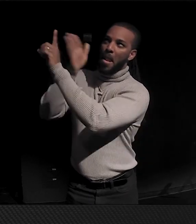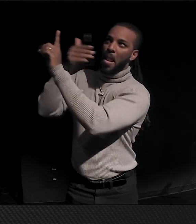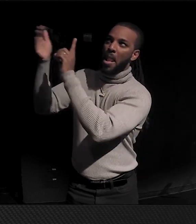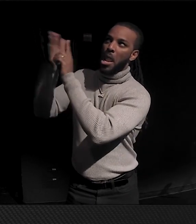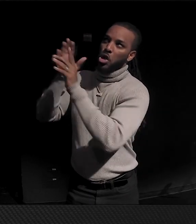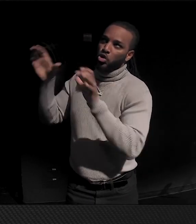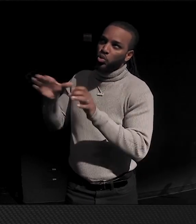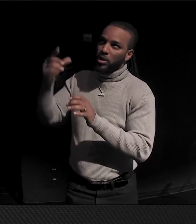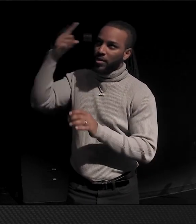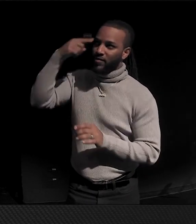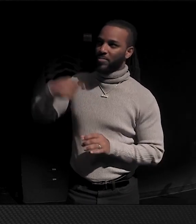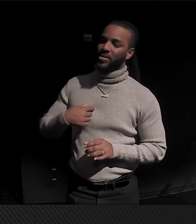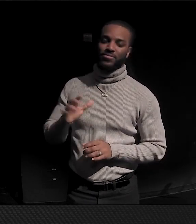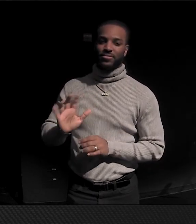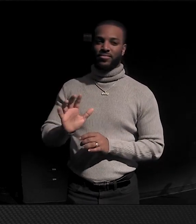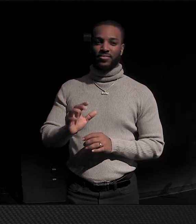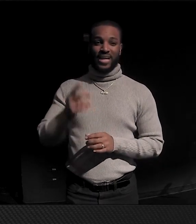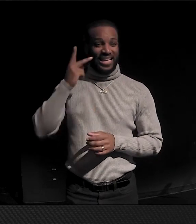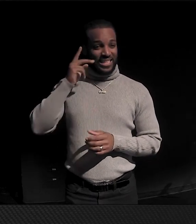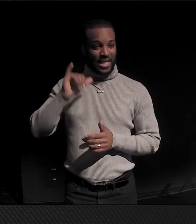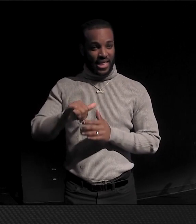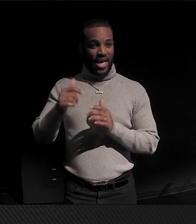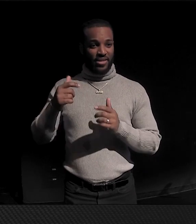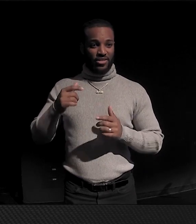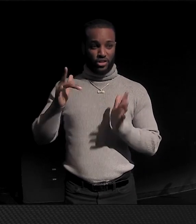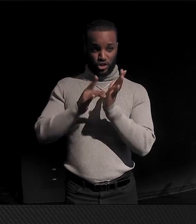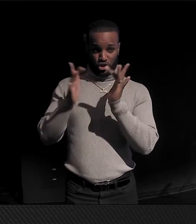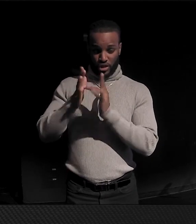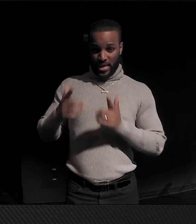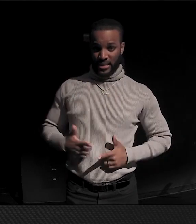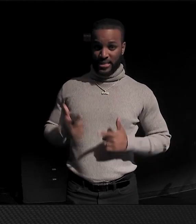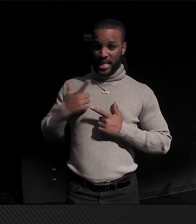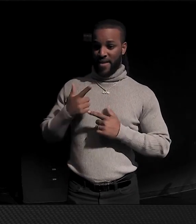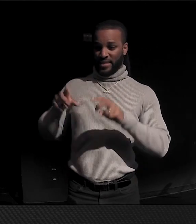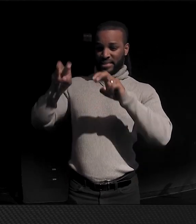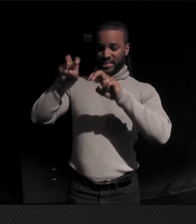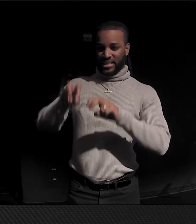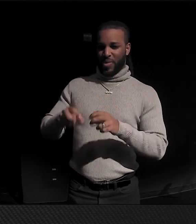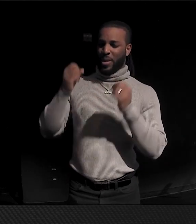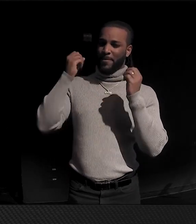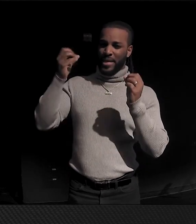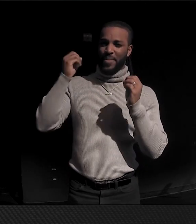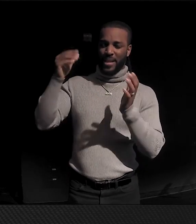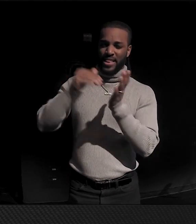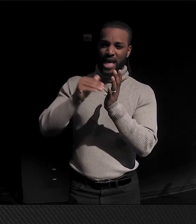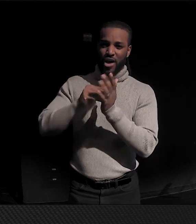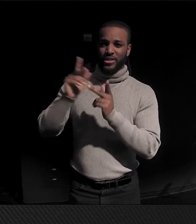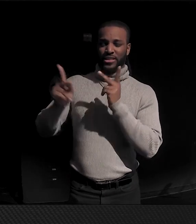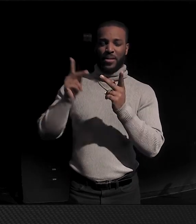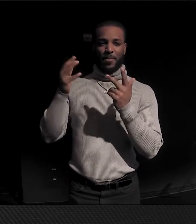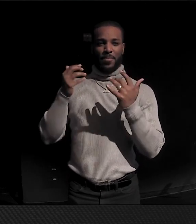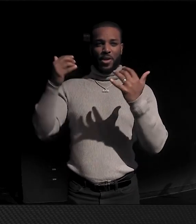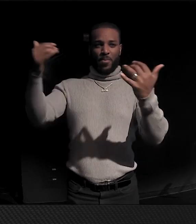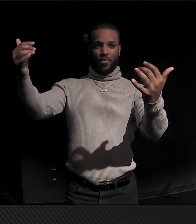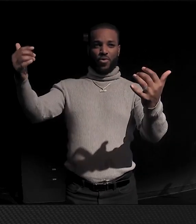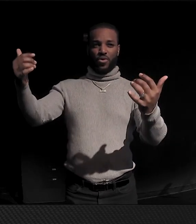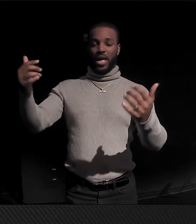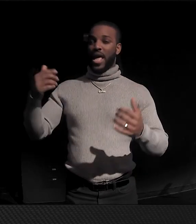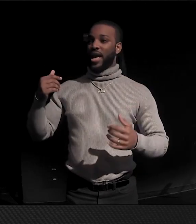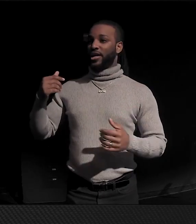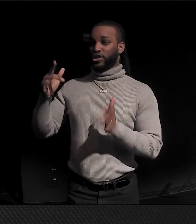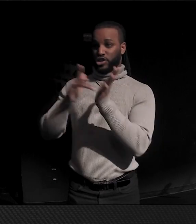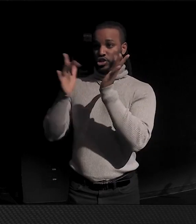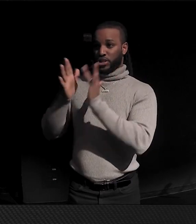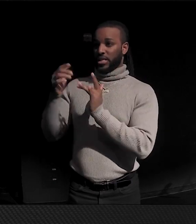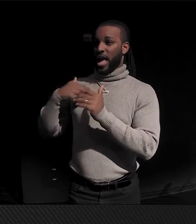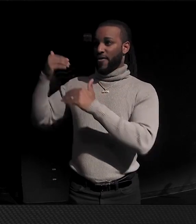And I see that in the life of Jesus when he's sitting before thousands of people running out of food, and he lifts up that bread and the fish